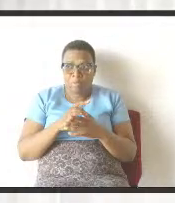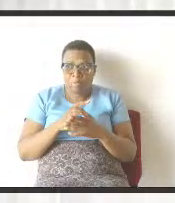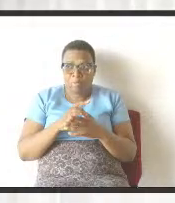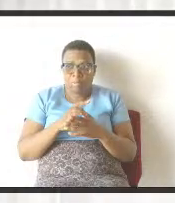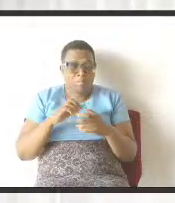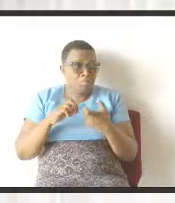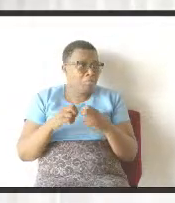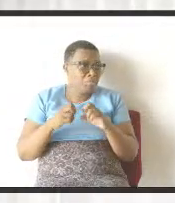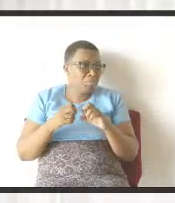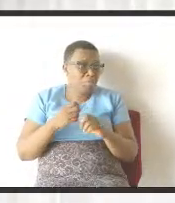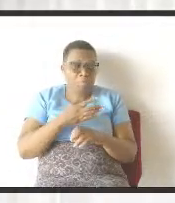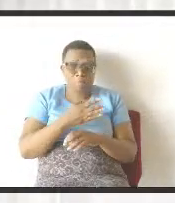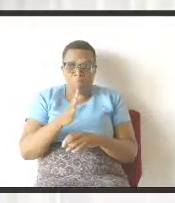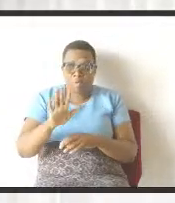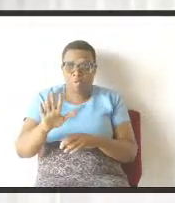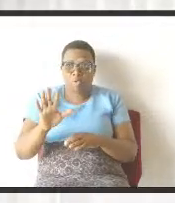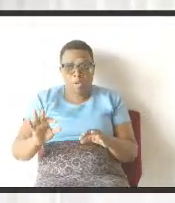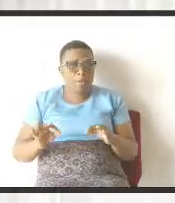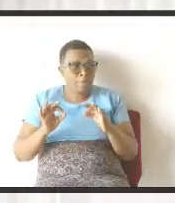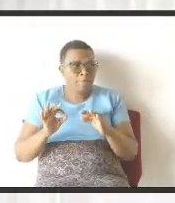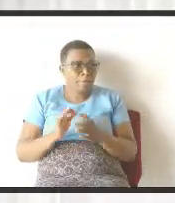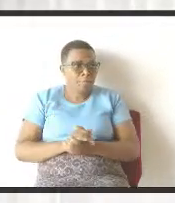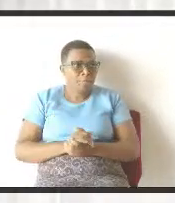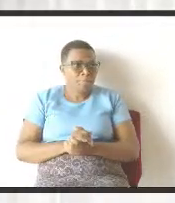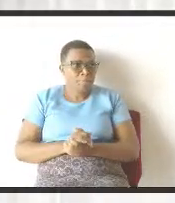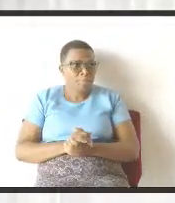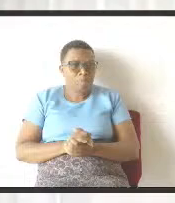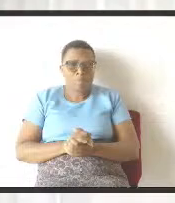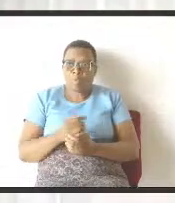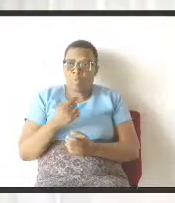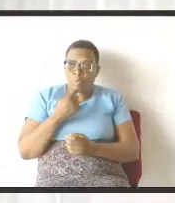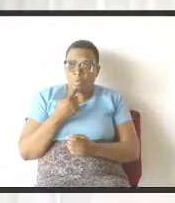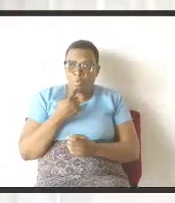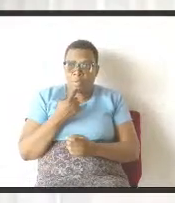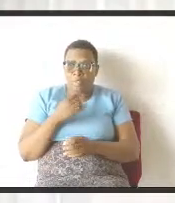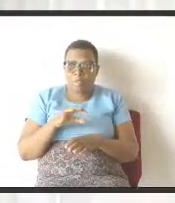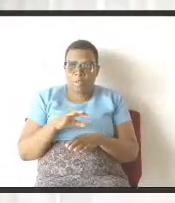He was establishing in the fact that the second